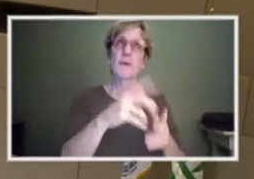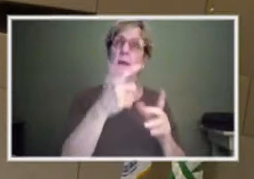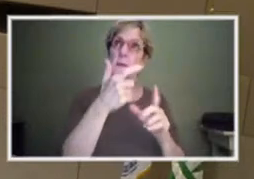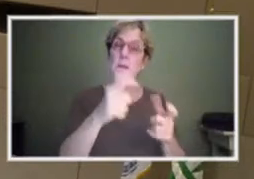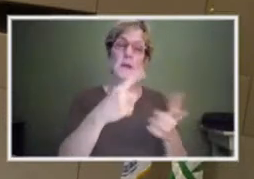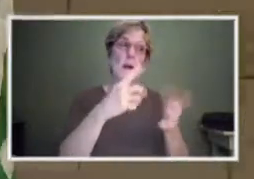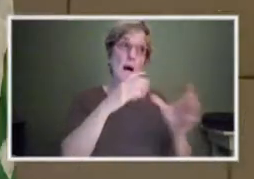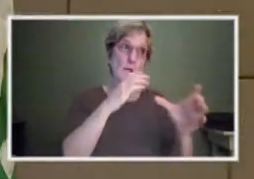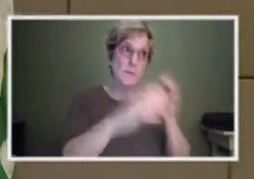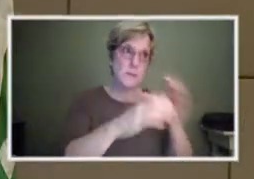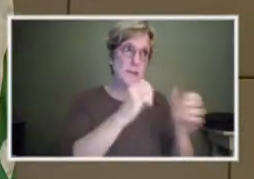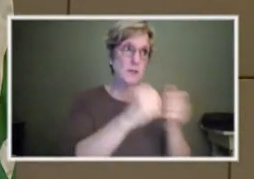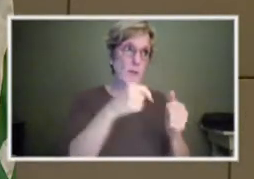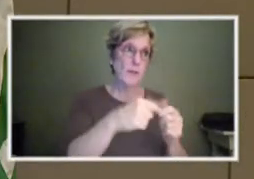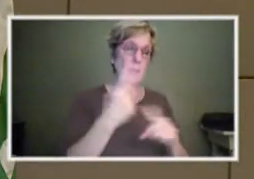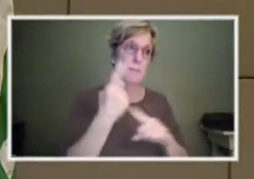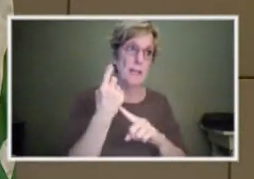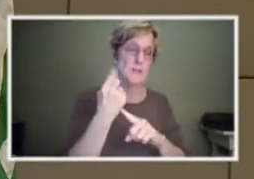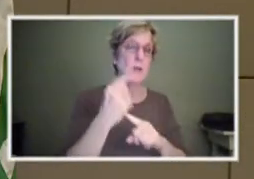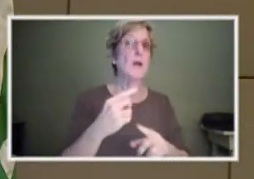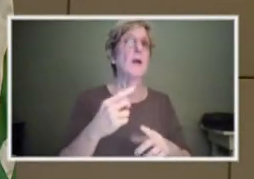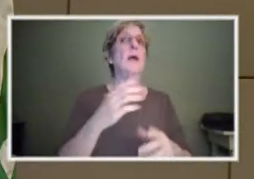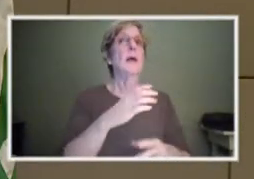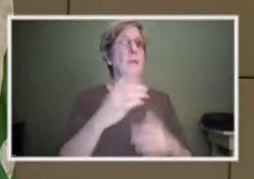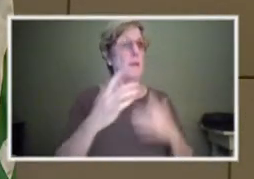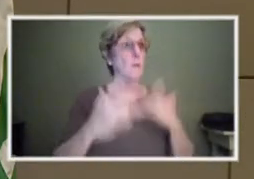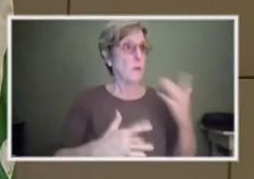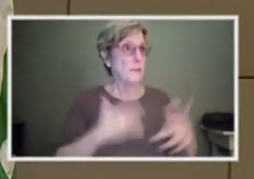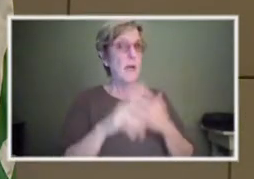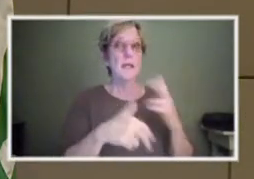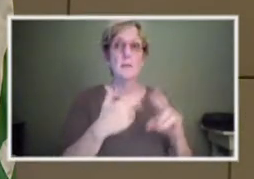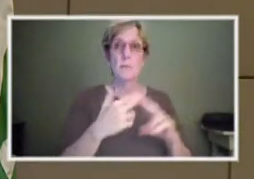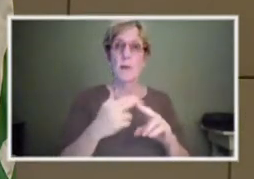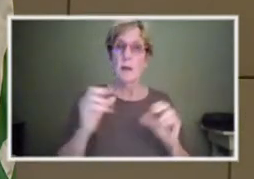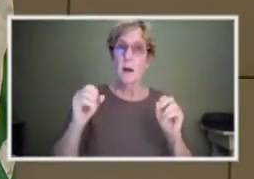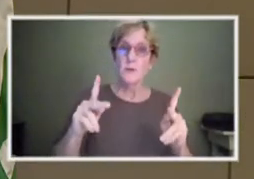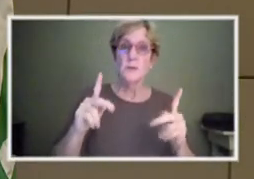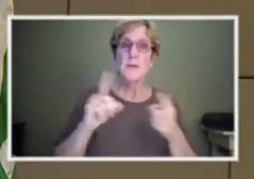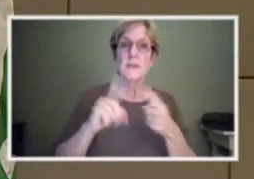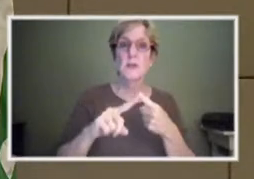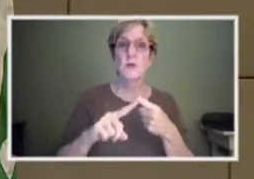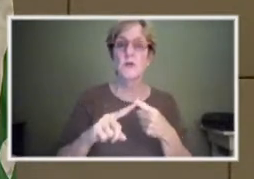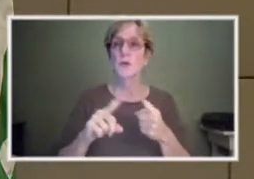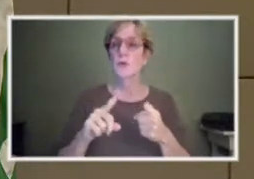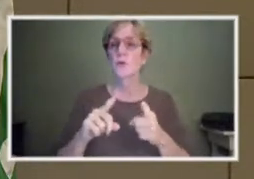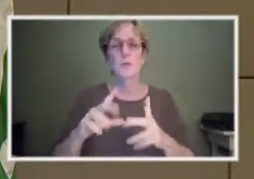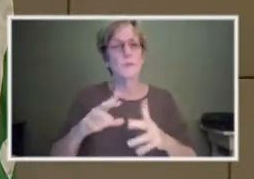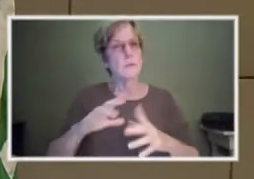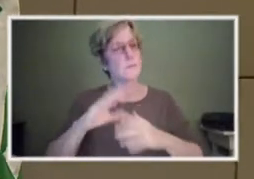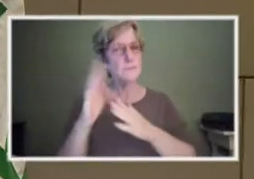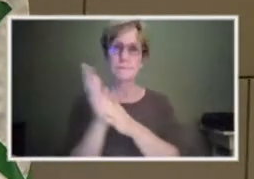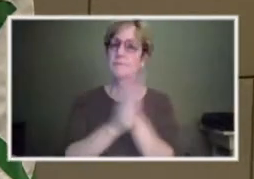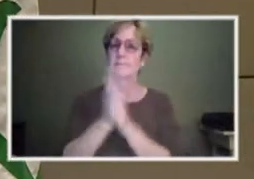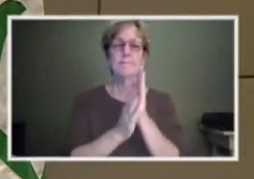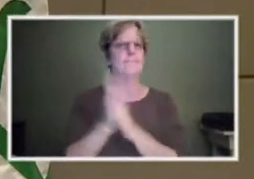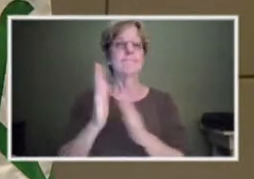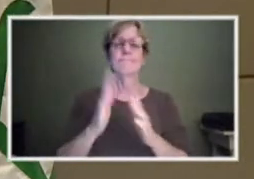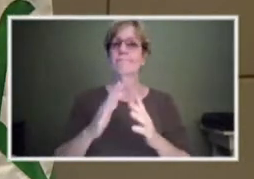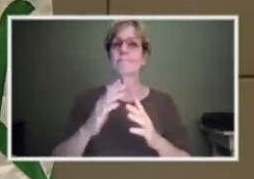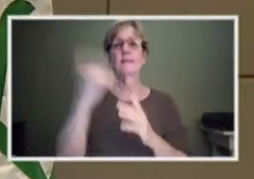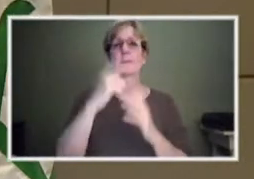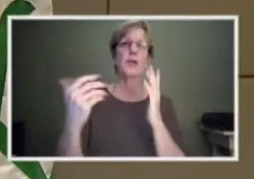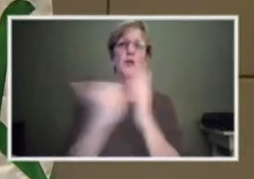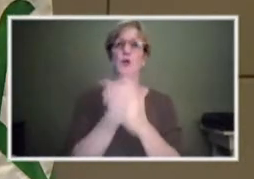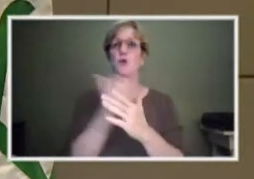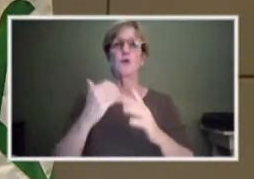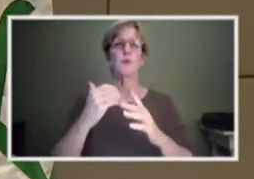committee meetings. They were excited about an opportunity to recalibrate, but again, it just hasn't gotten done. I